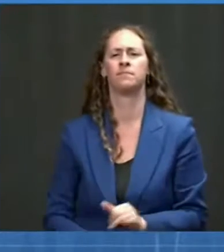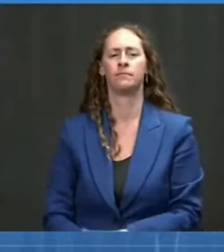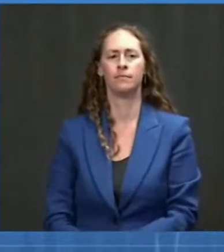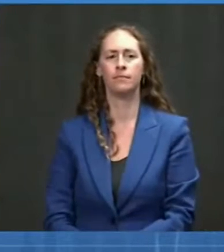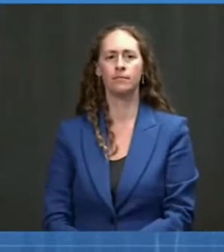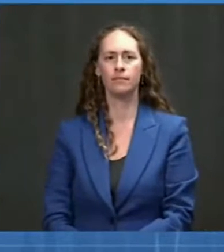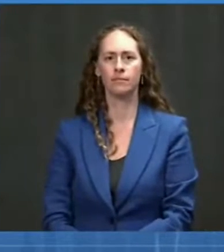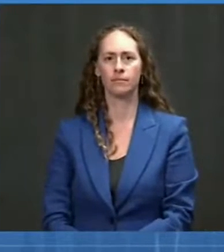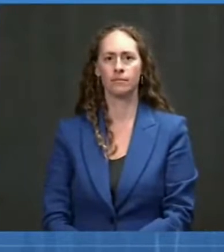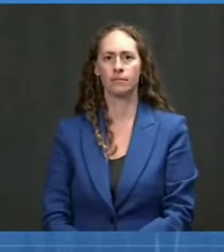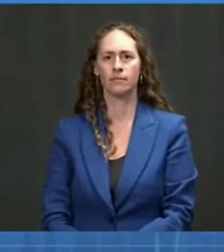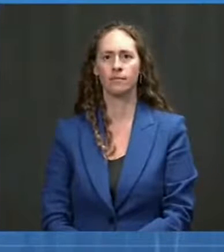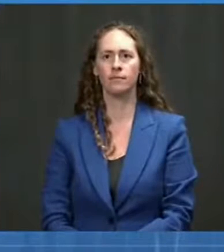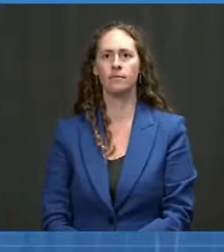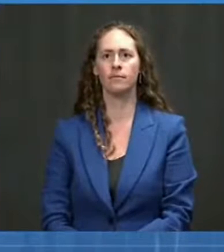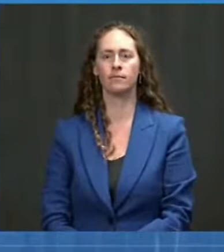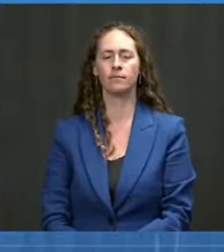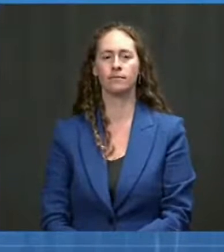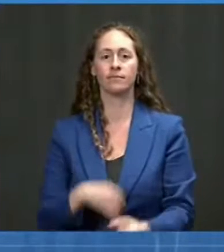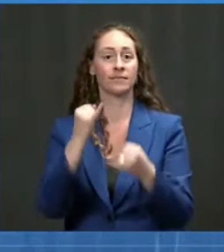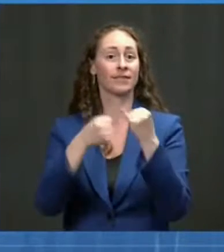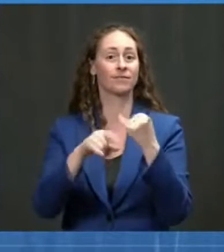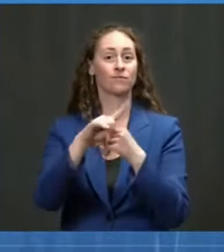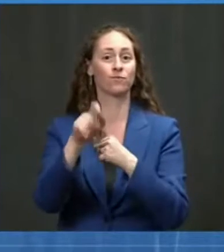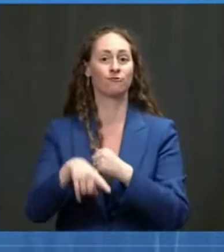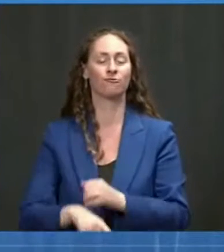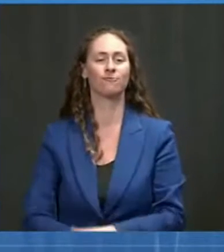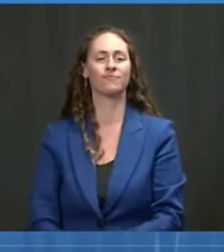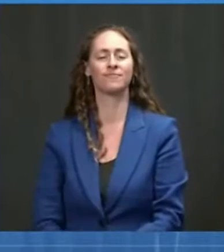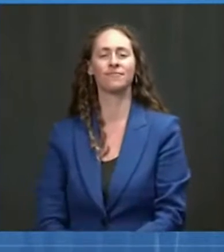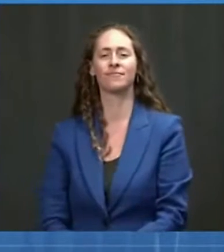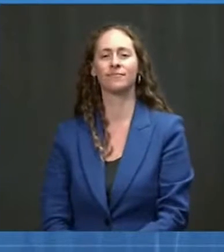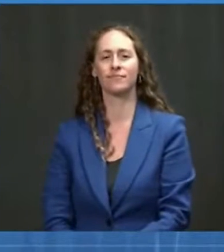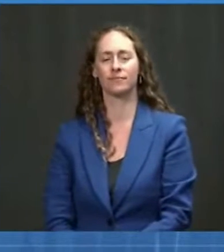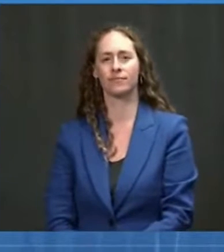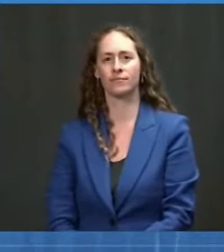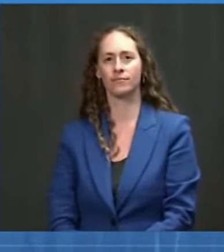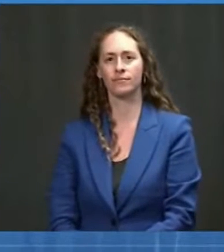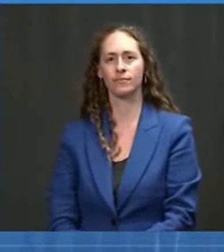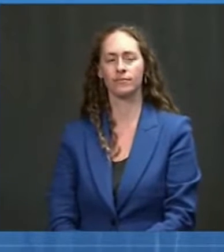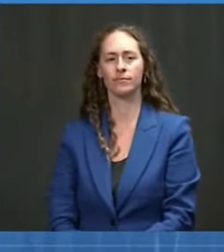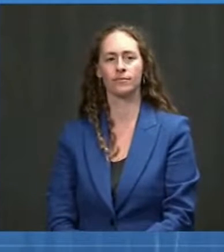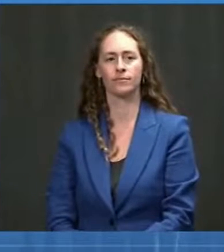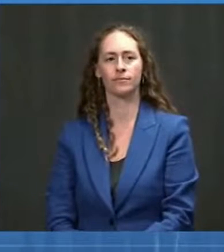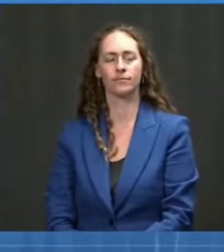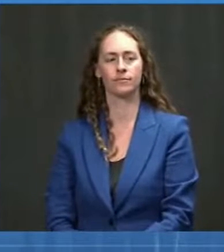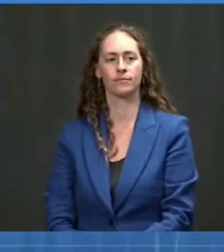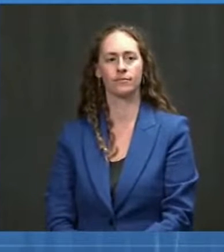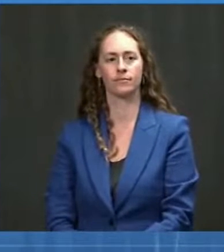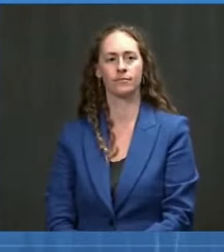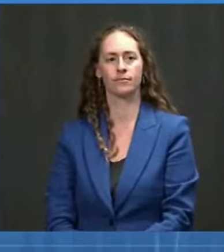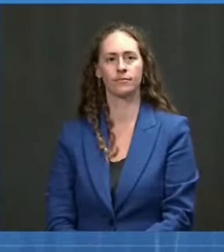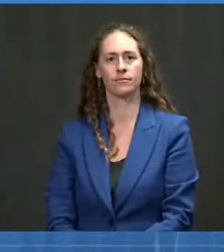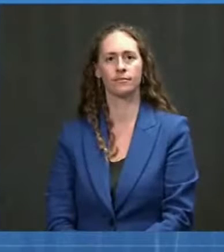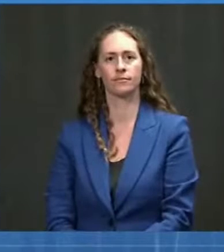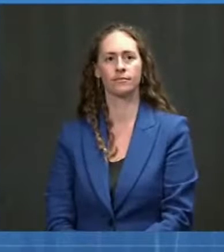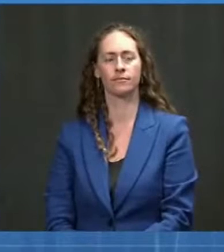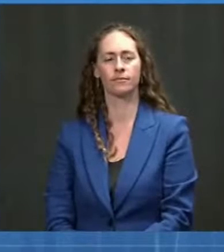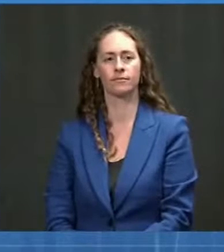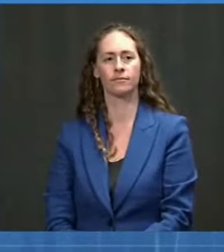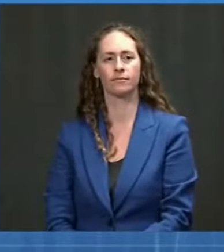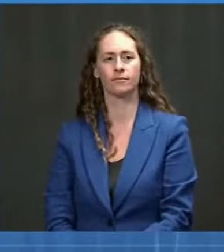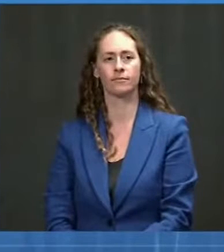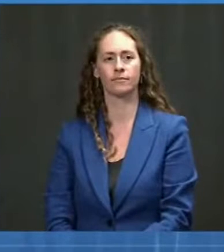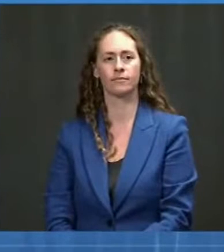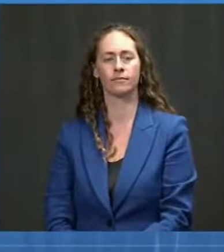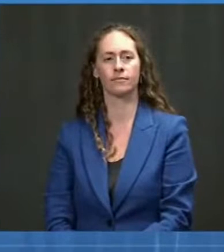Kevin? All right, Brenda. Thanks. I just have a question, a little bit to do with the